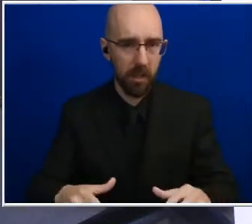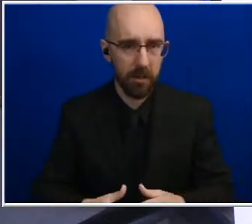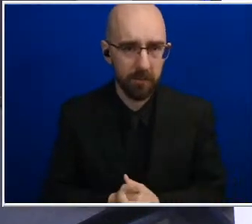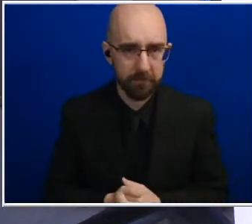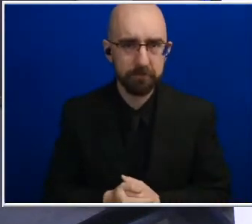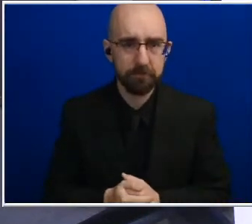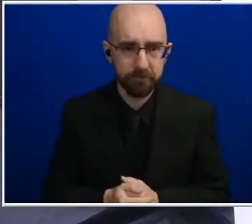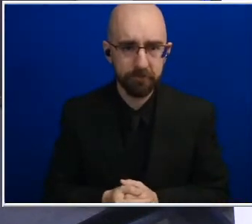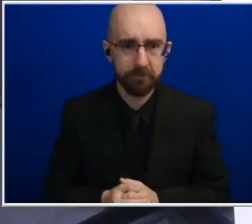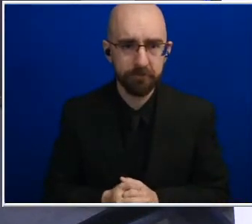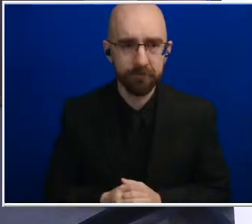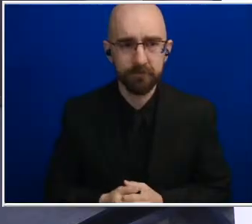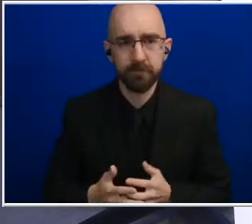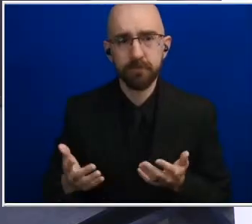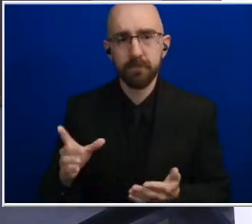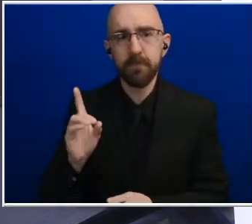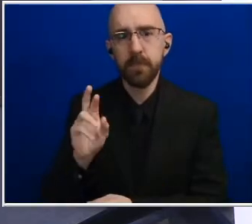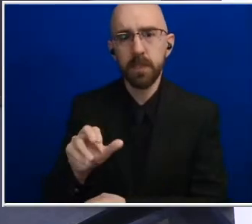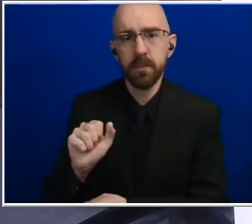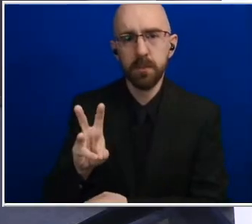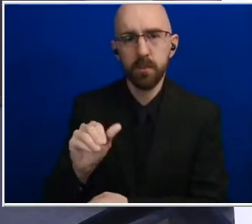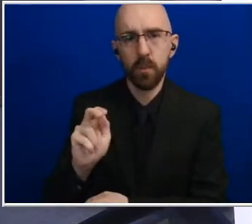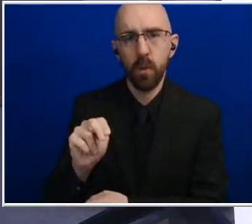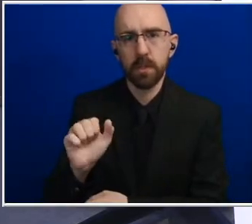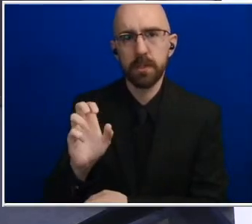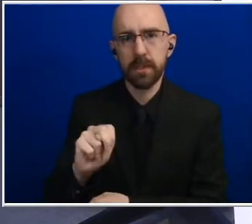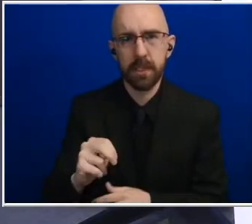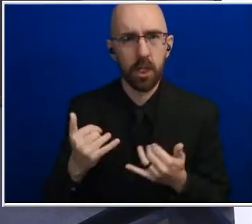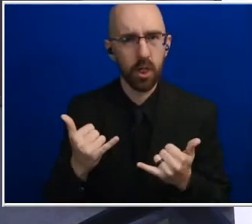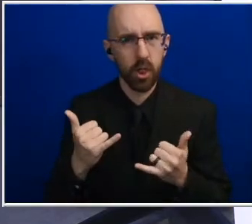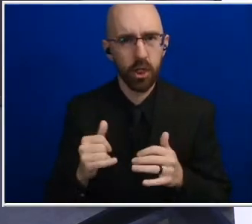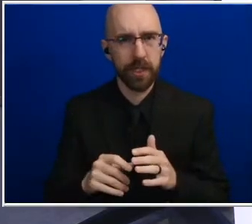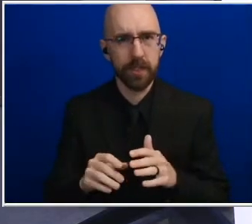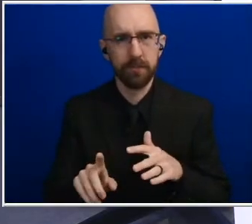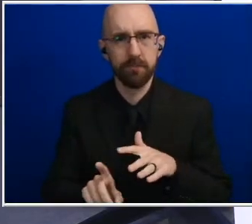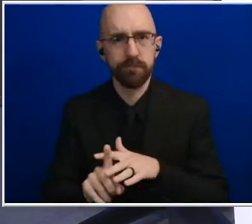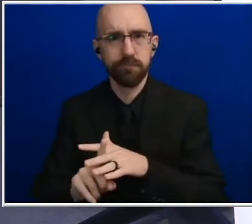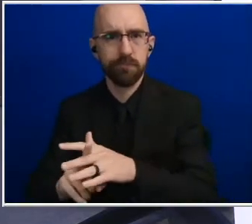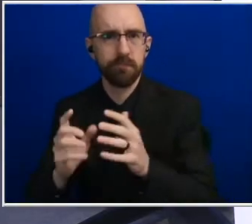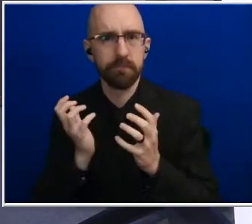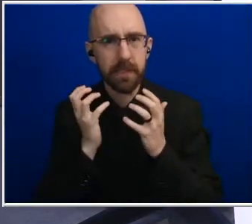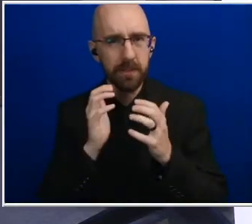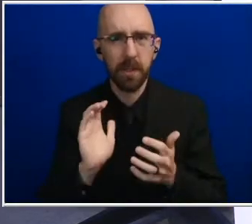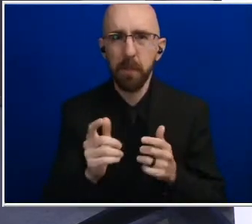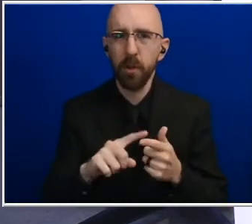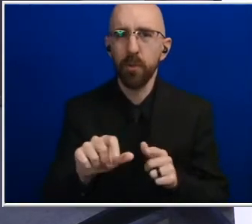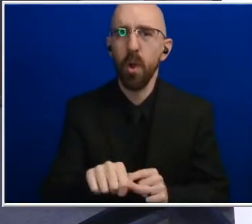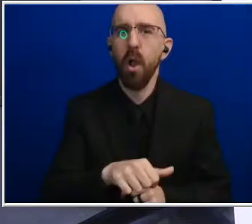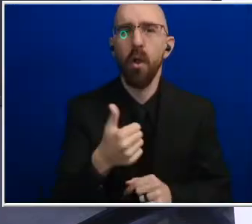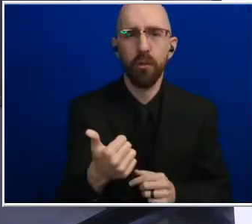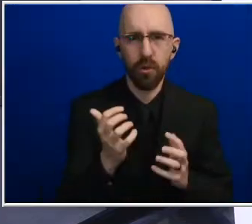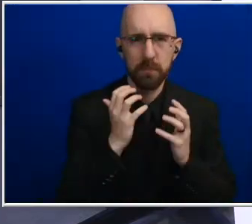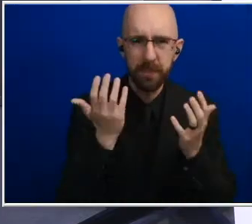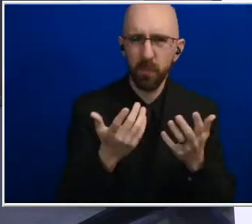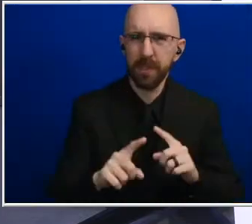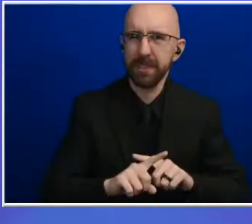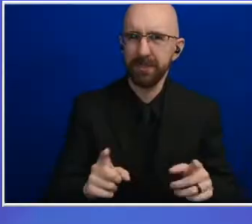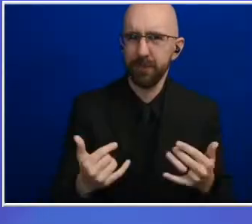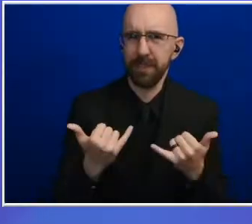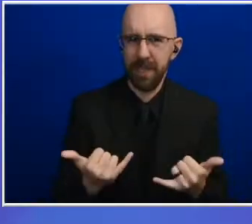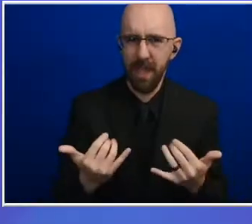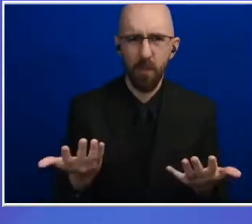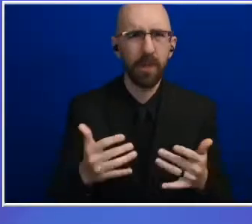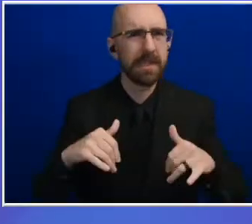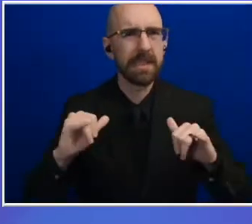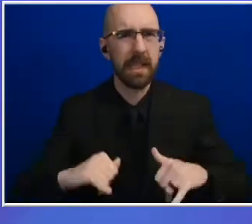Dr. Swanson, how does the current resurgence of measles compare to other recent measles outbreaks? What's different? What's the same? I